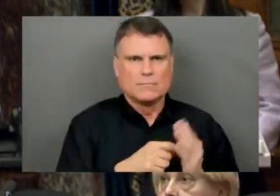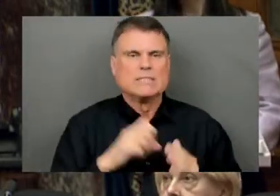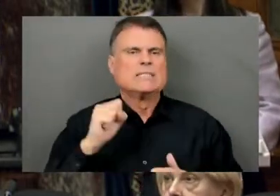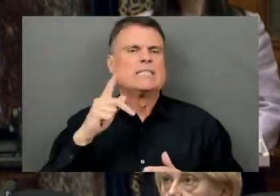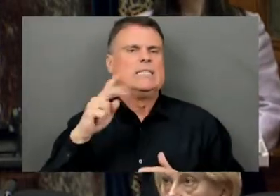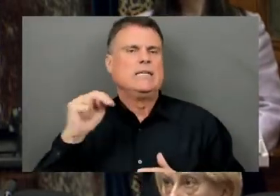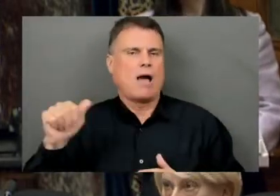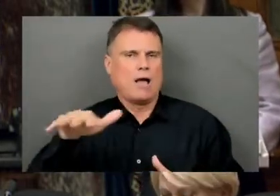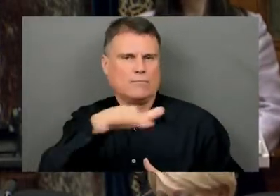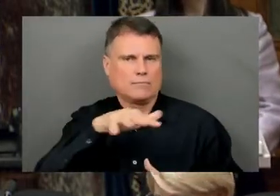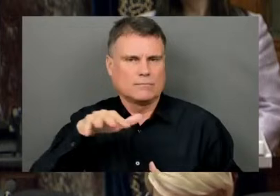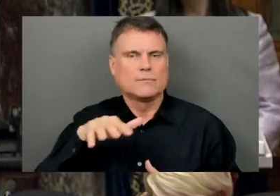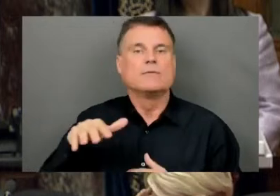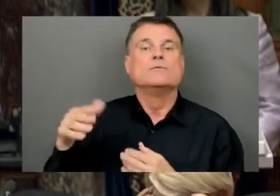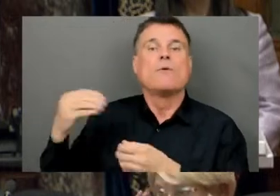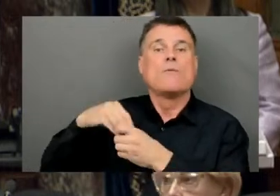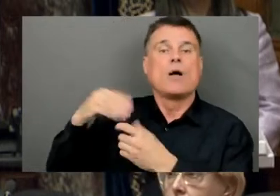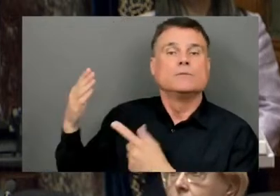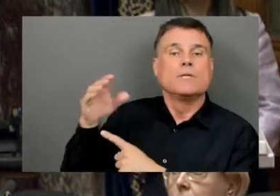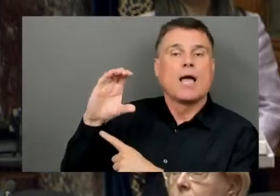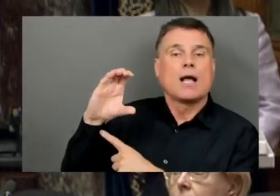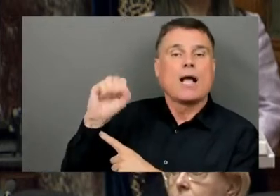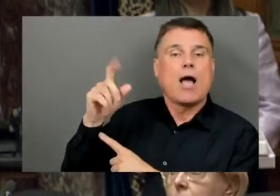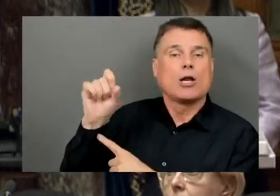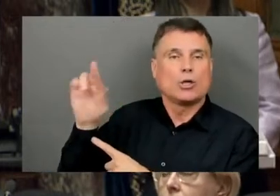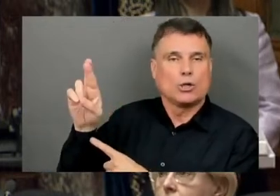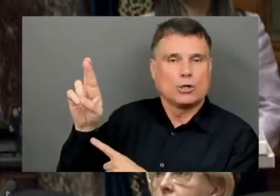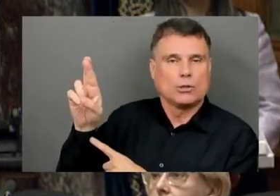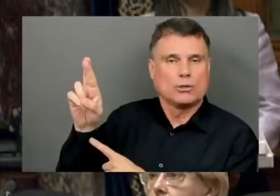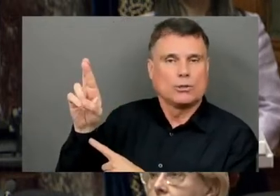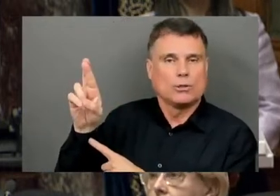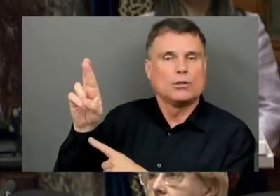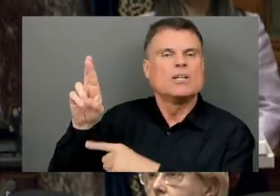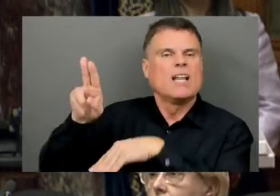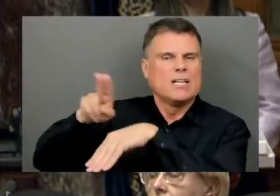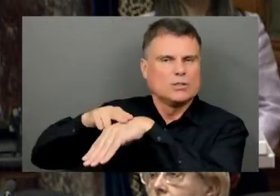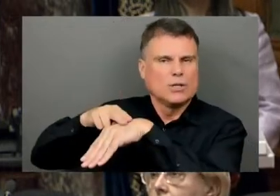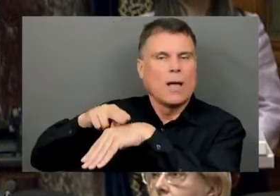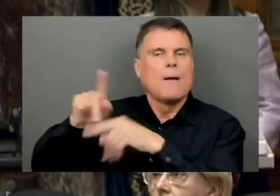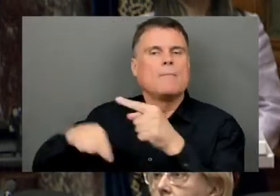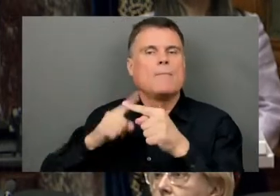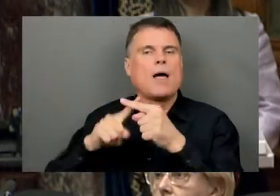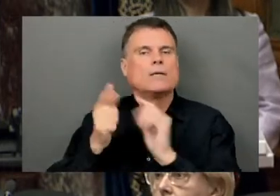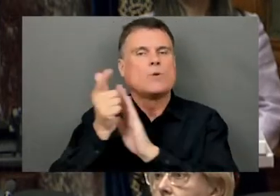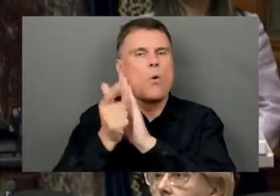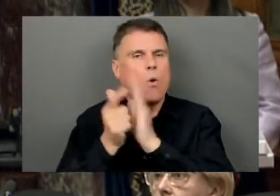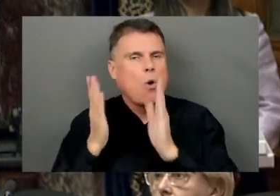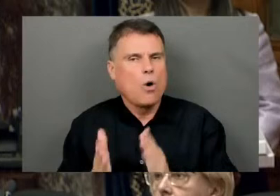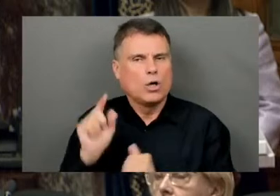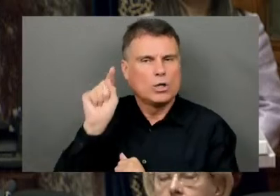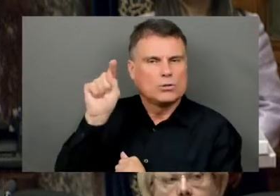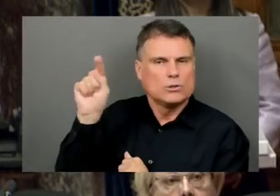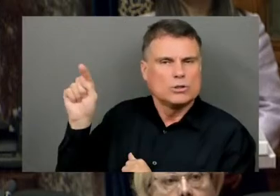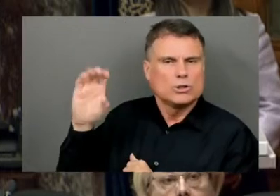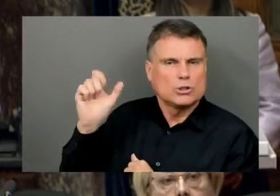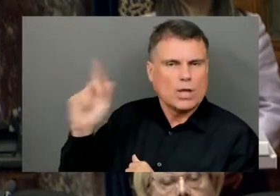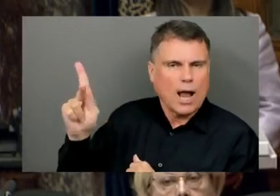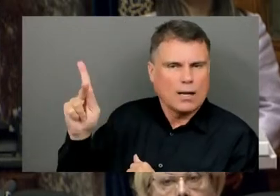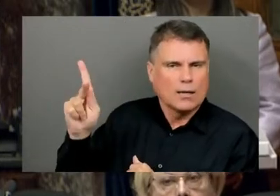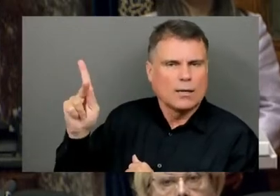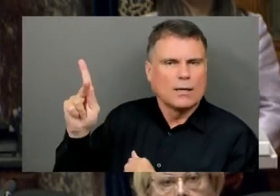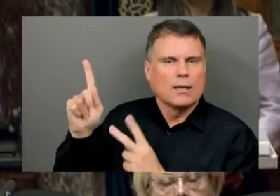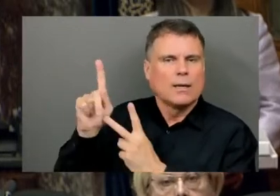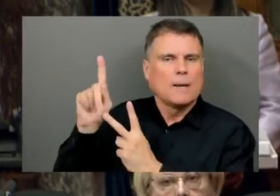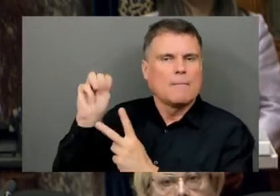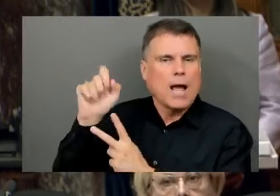Mr. Speaker, I'd like to welcome lawyers Jack Woodward Casey, Mary Carstairs, and James Hicklings, Garth